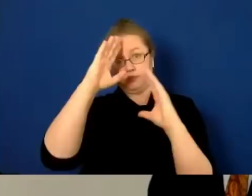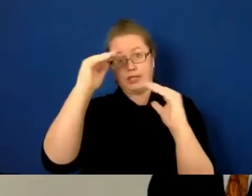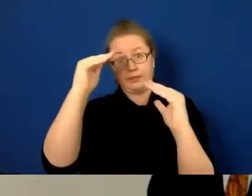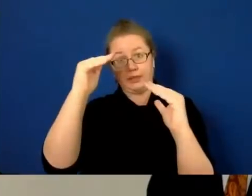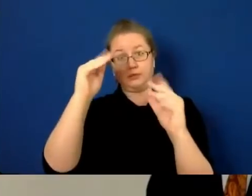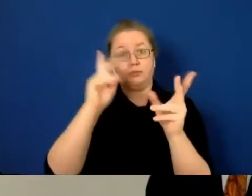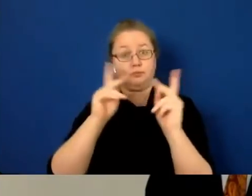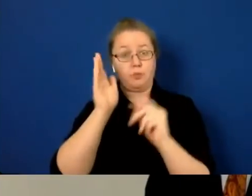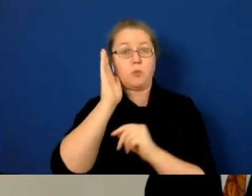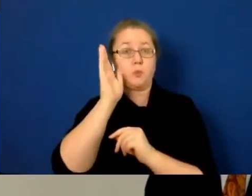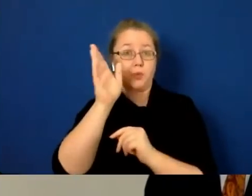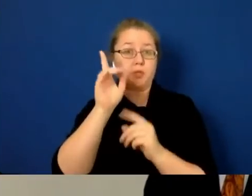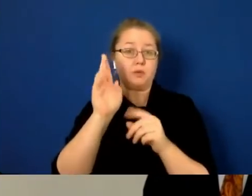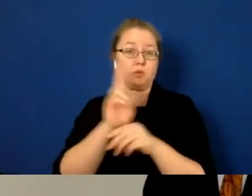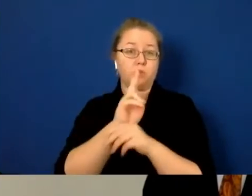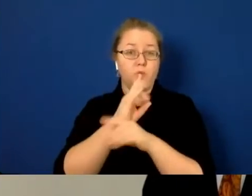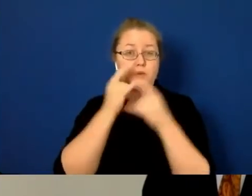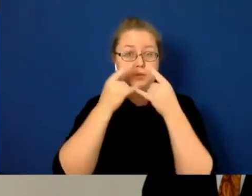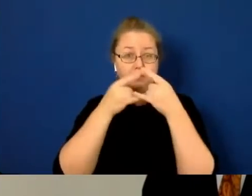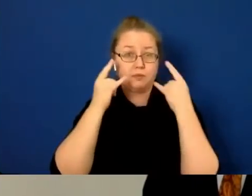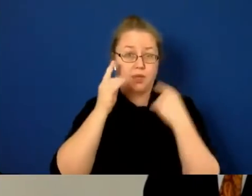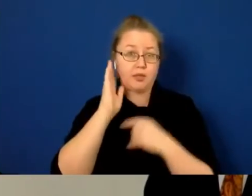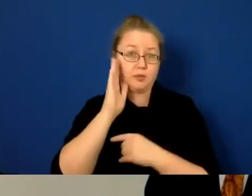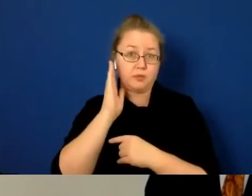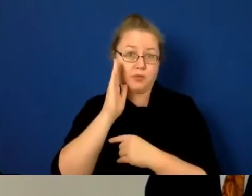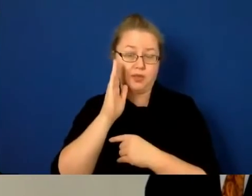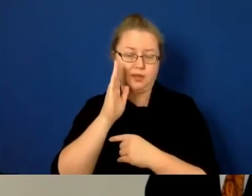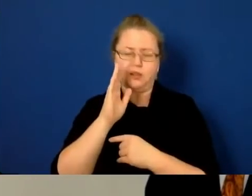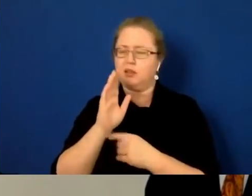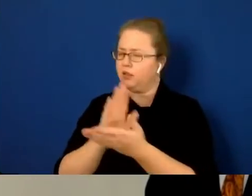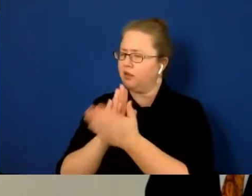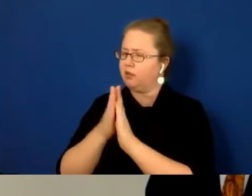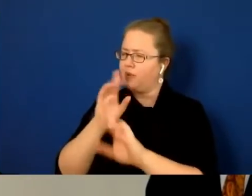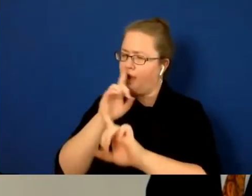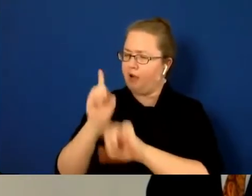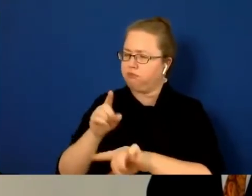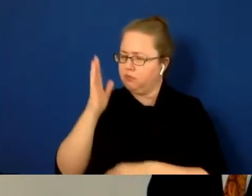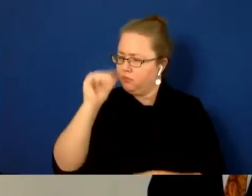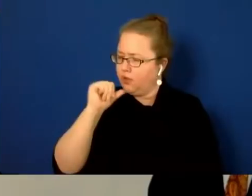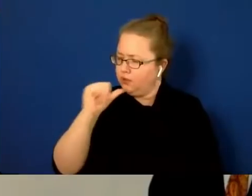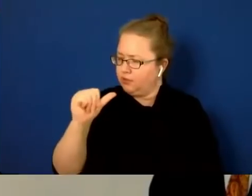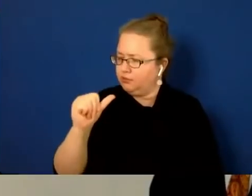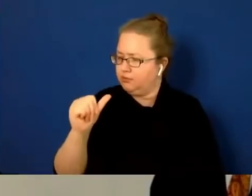everywhere. Next question is from Rob Buffum, CTV Vancouver Island.